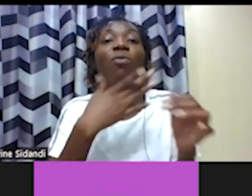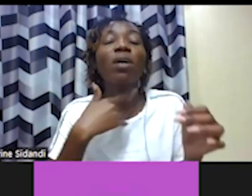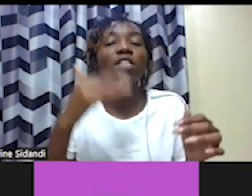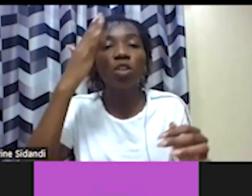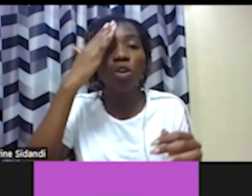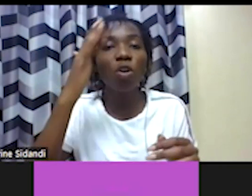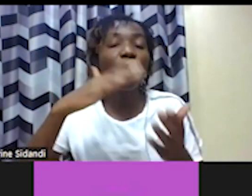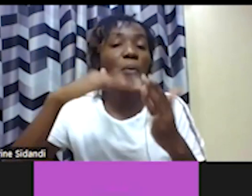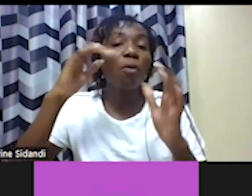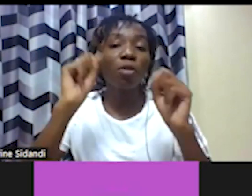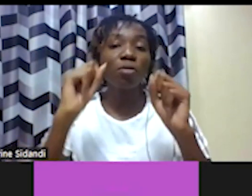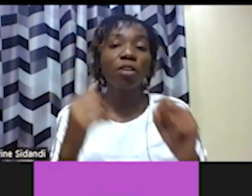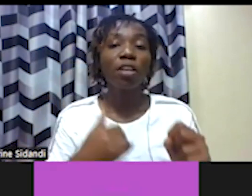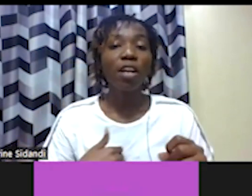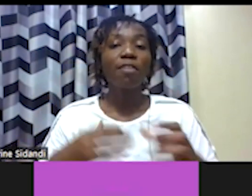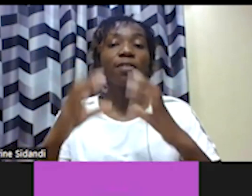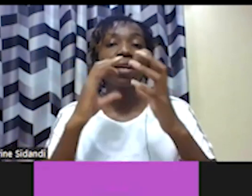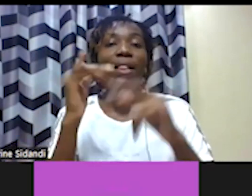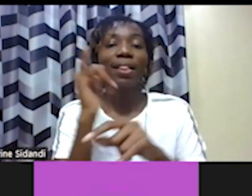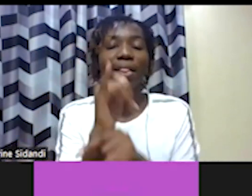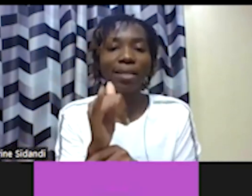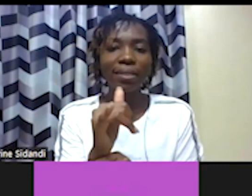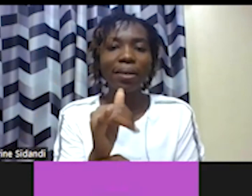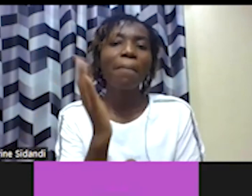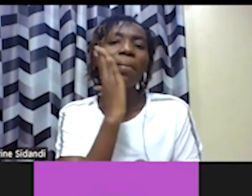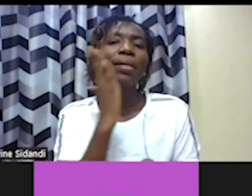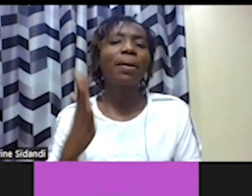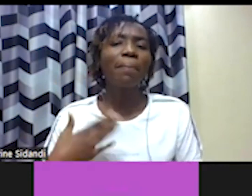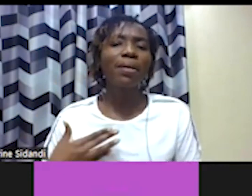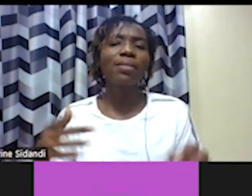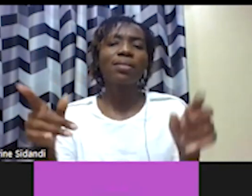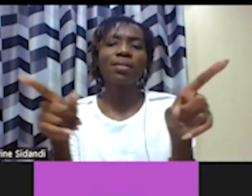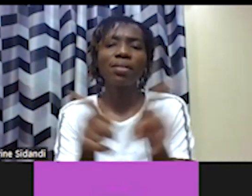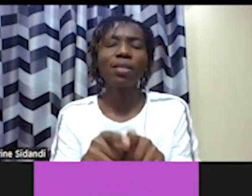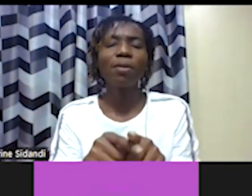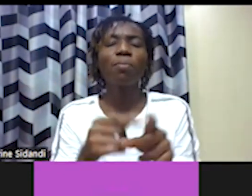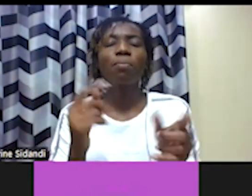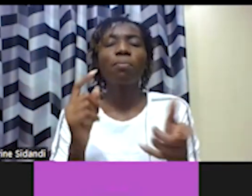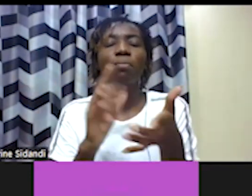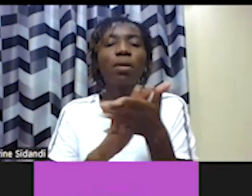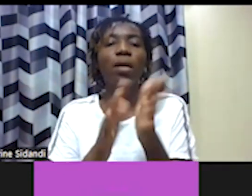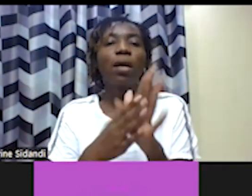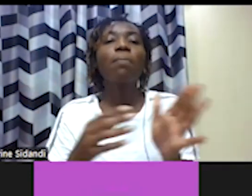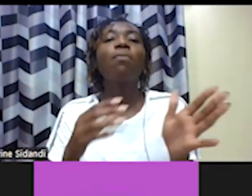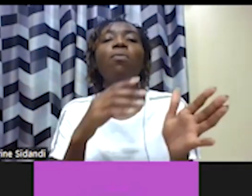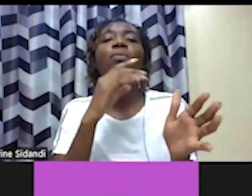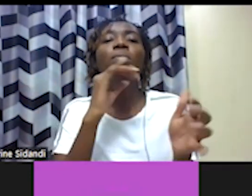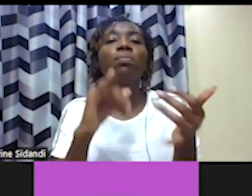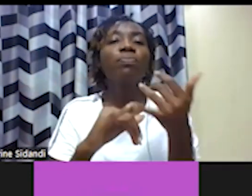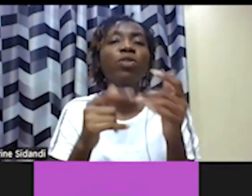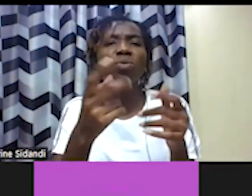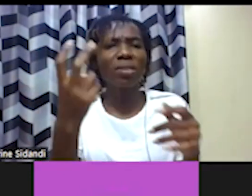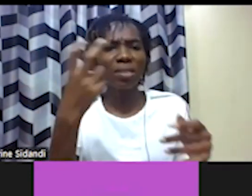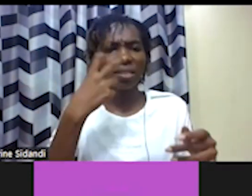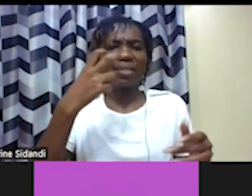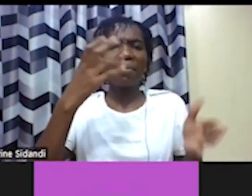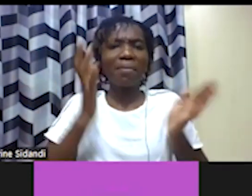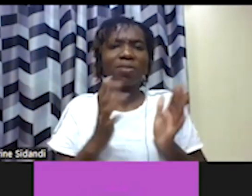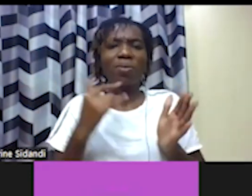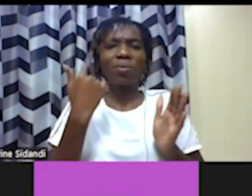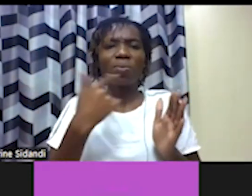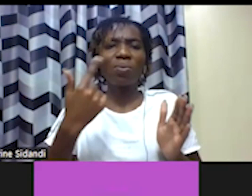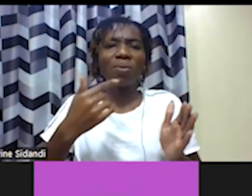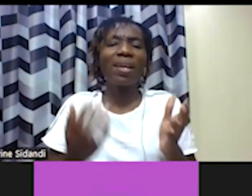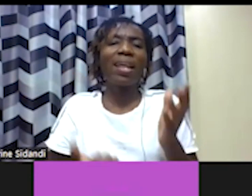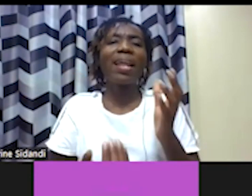We can have this conversation. My mother was also widowed at the age of 44. So I don't know whether you look at me and see somebody who